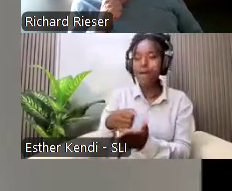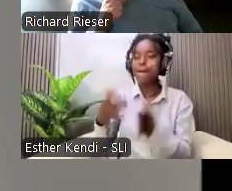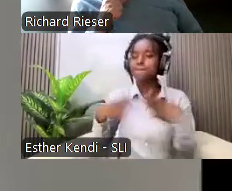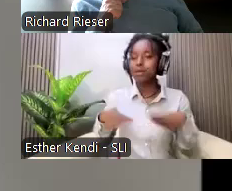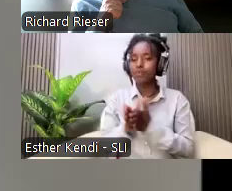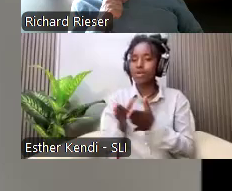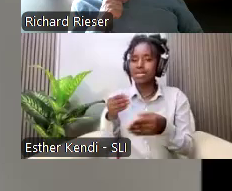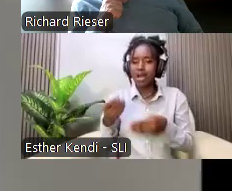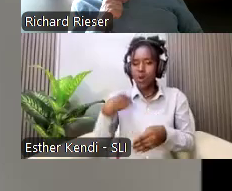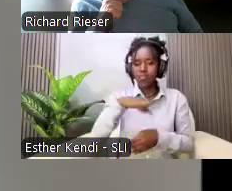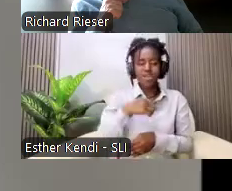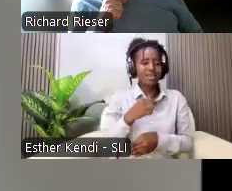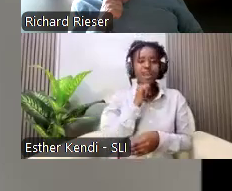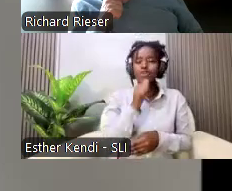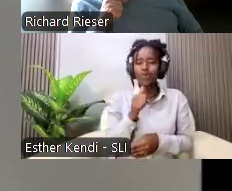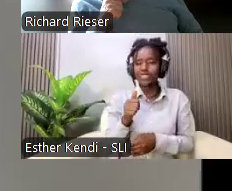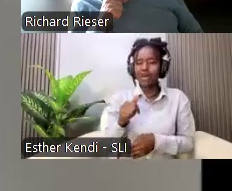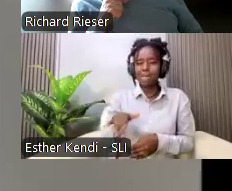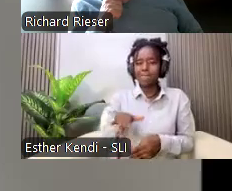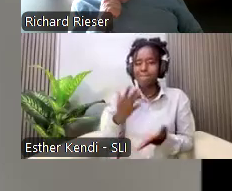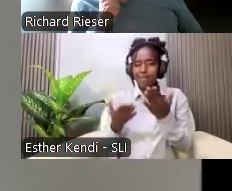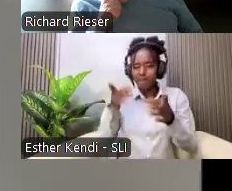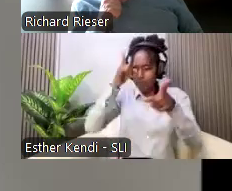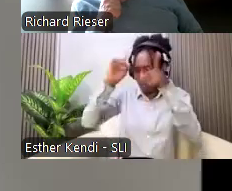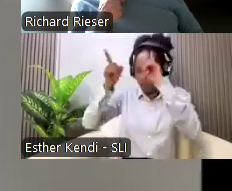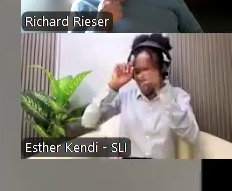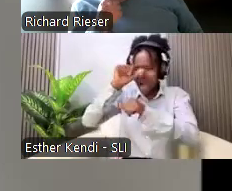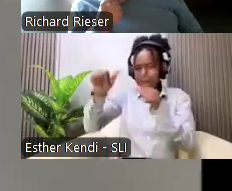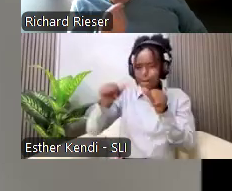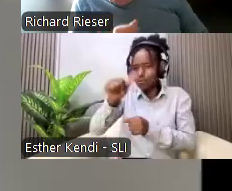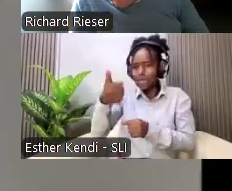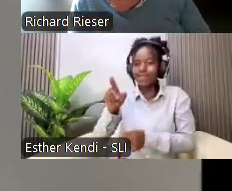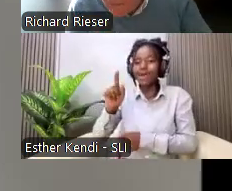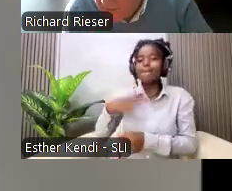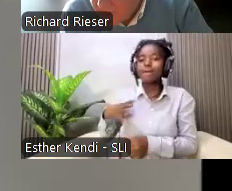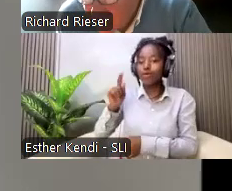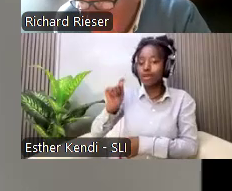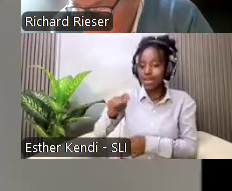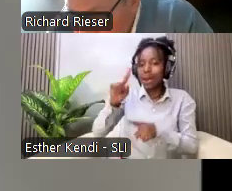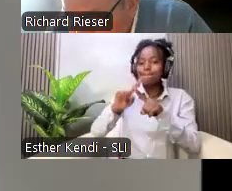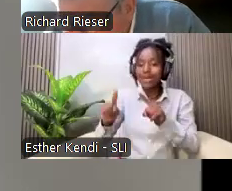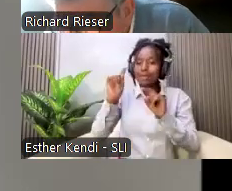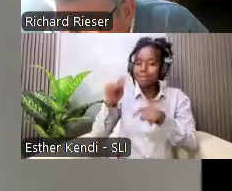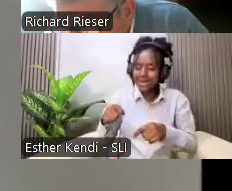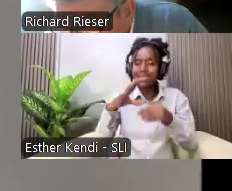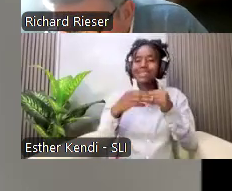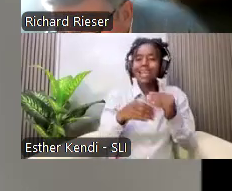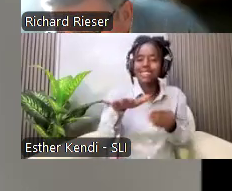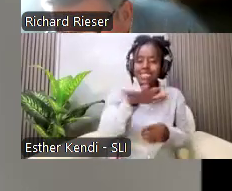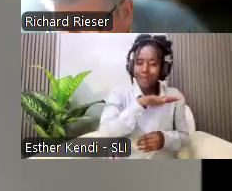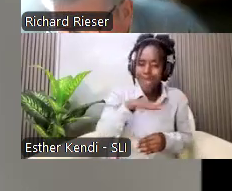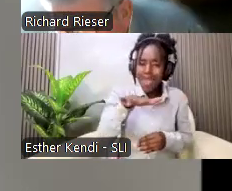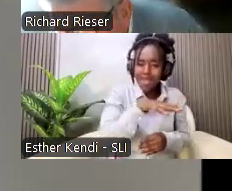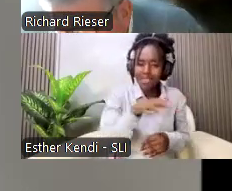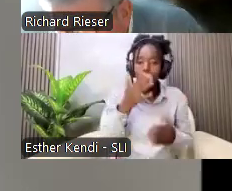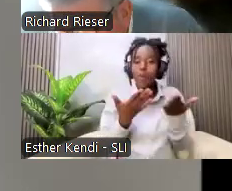that others need, but rather that we create spaces for them to express their needs and